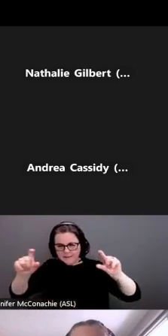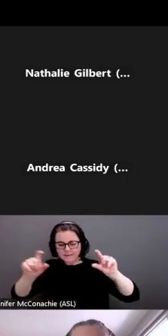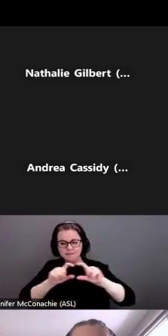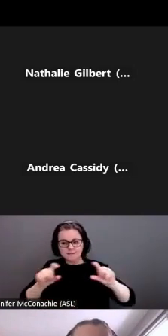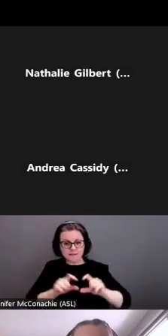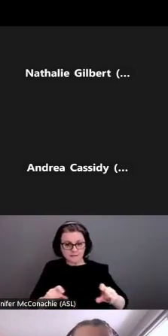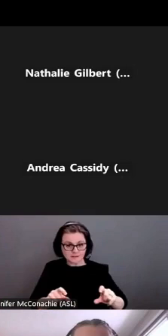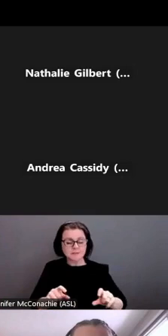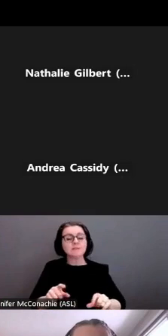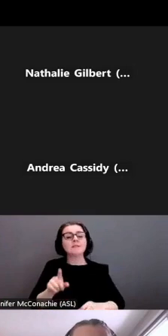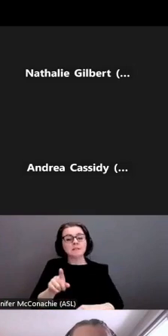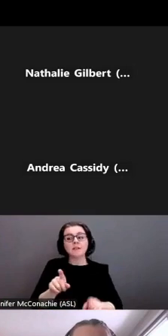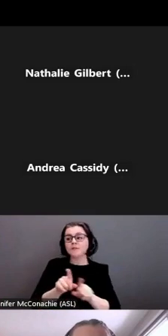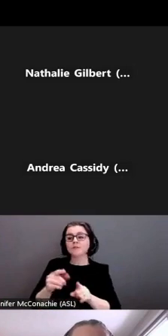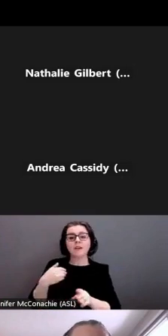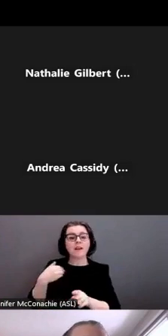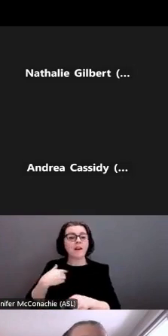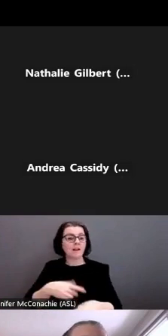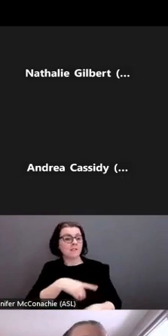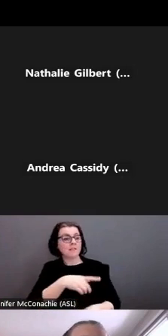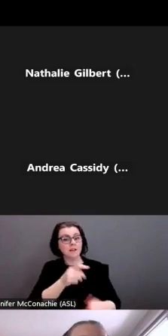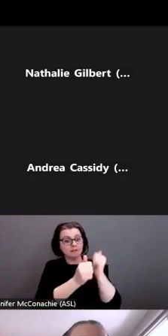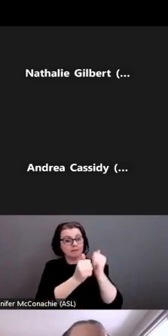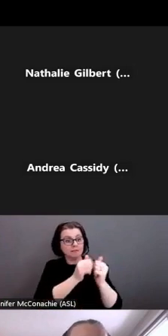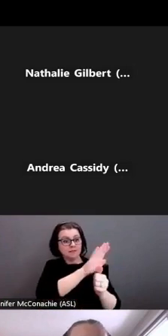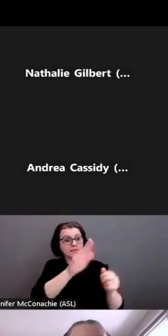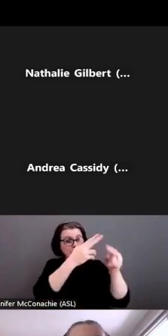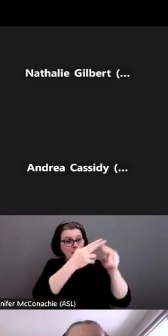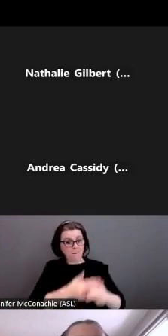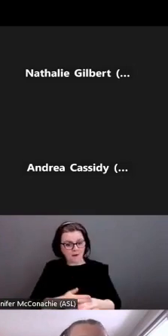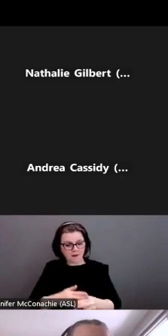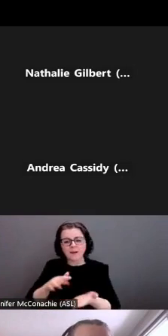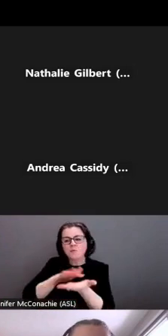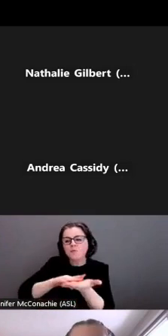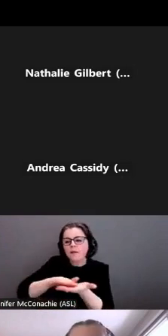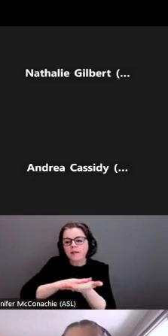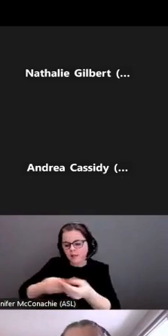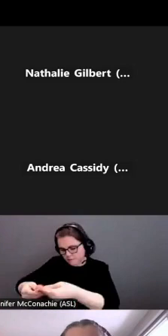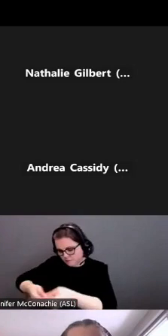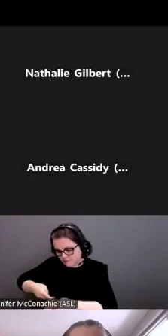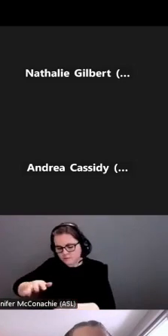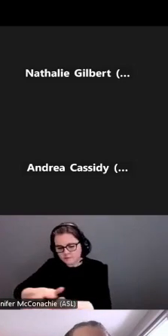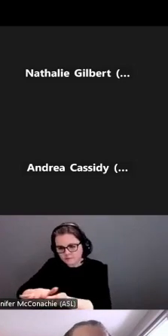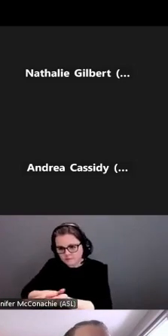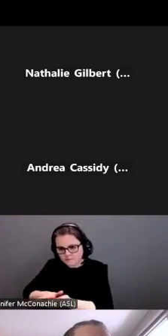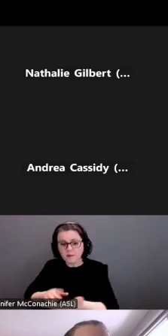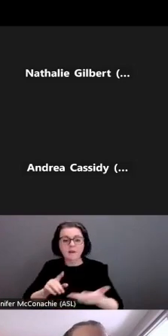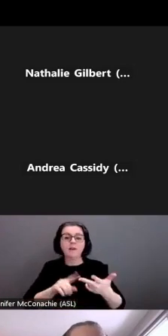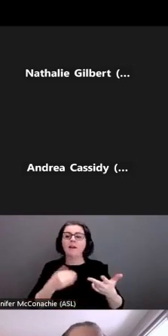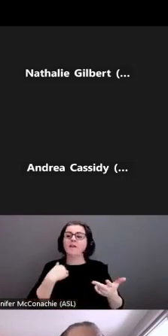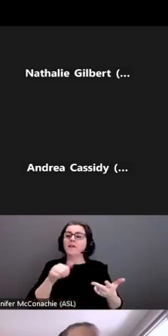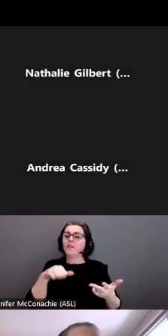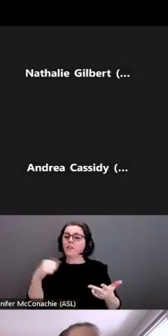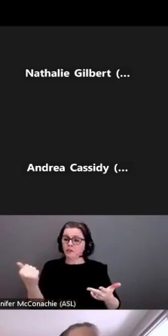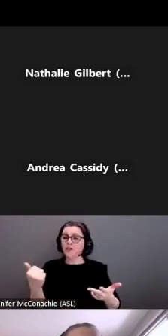of candidates to refer to. We have a tactile and braille voting template. So the ballots